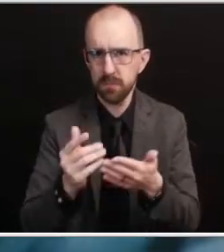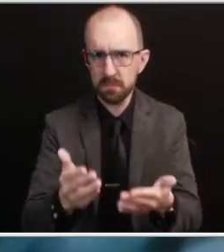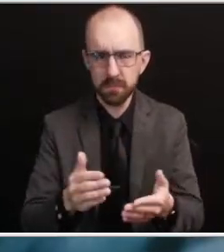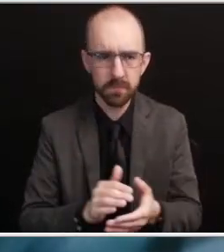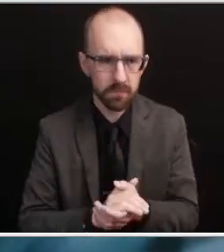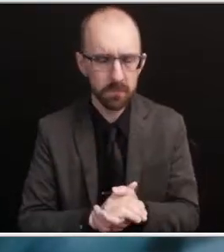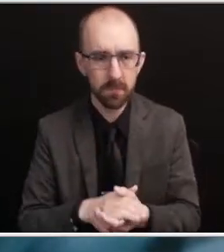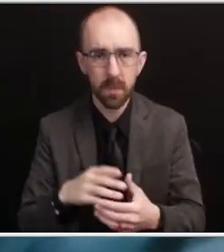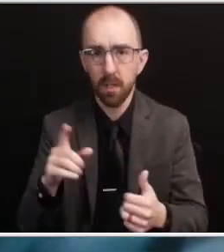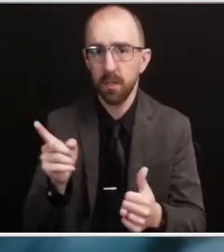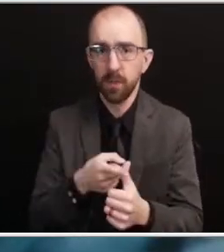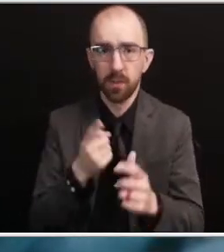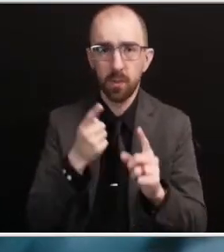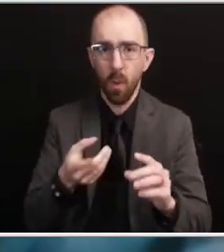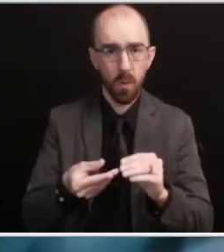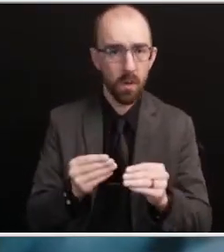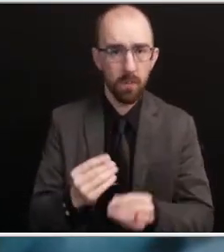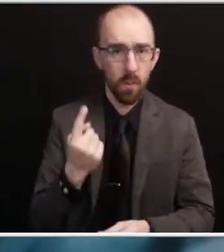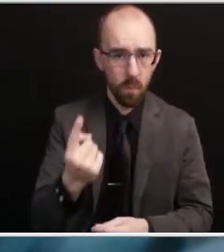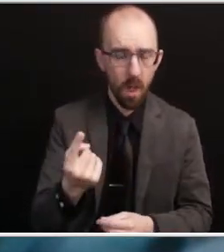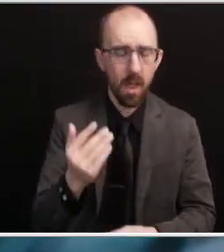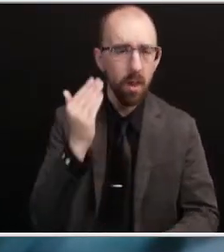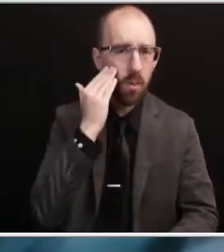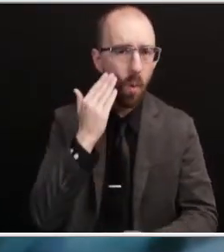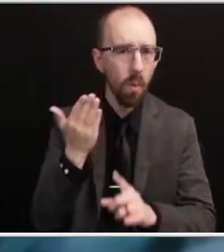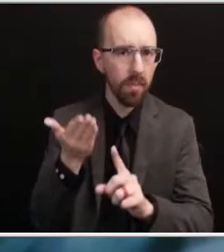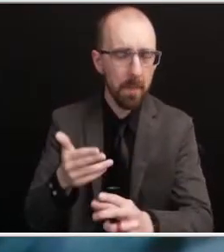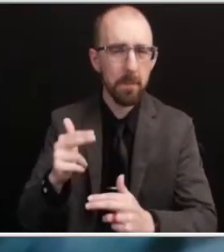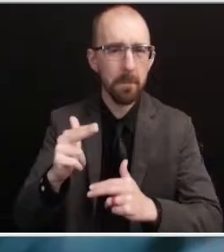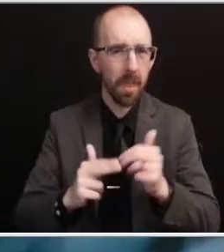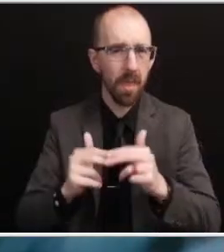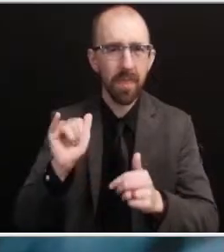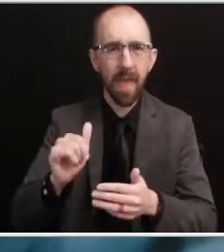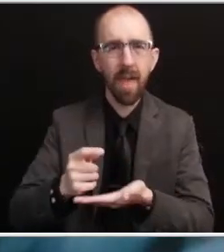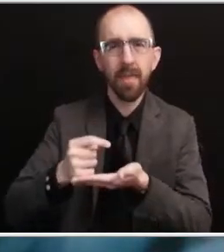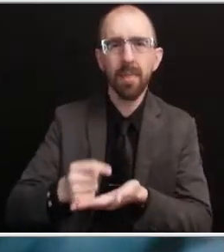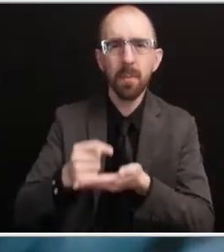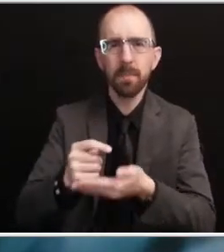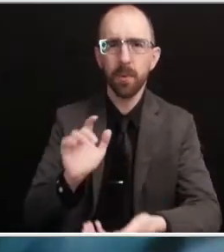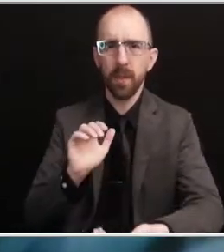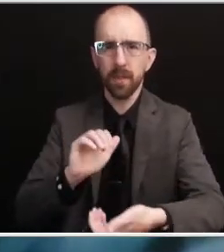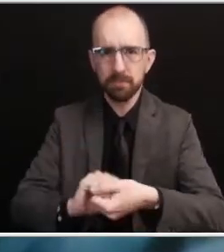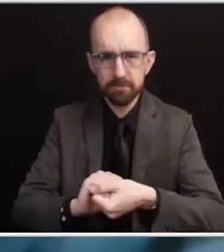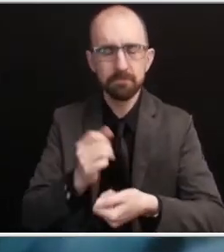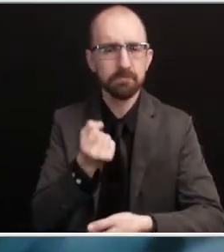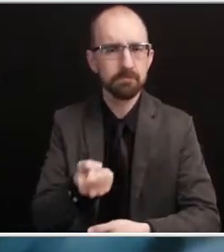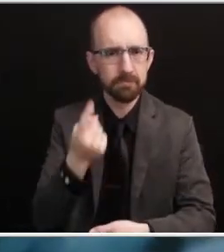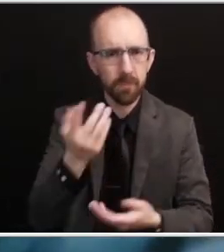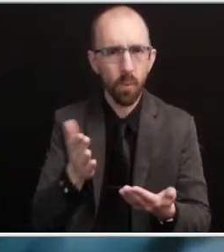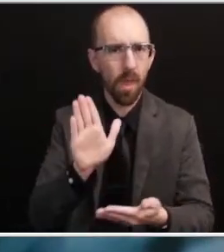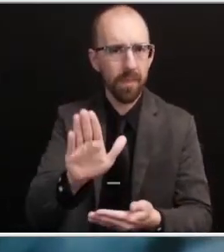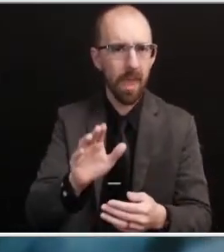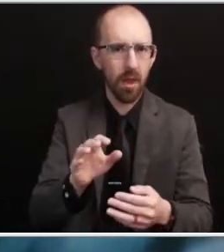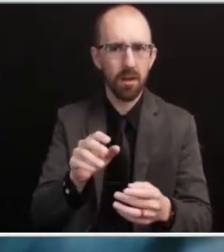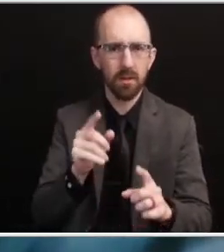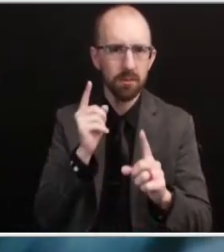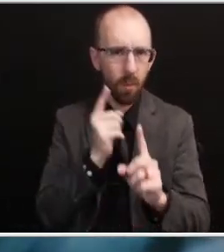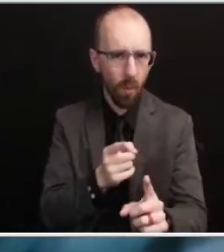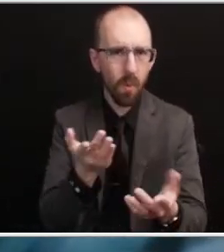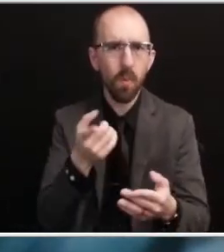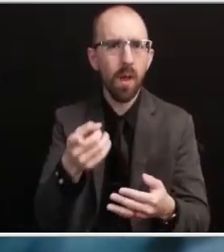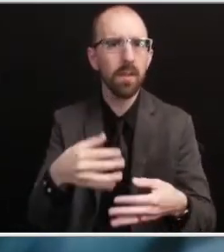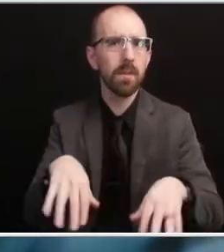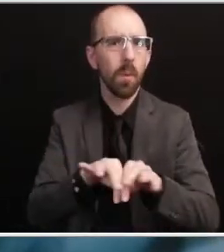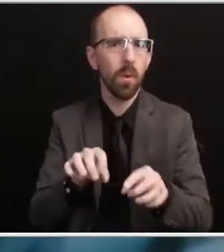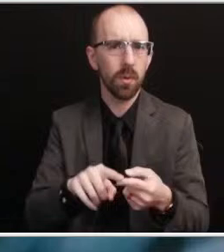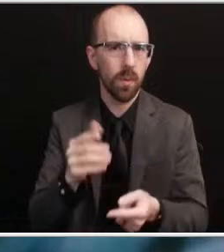The first goal is, number one, to get to know them and kind of build that therapeutic alliance and understand what's important to them and what their goals are to get